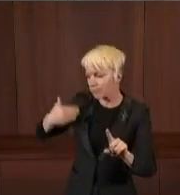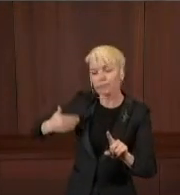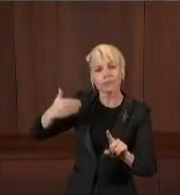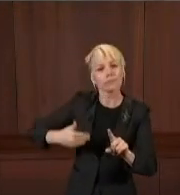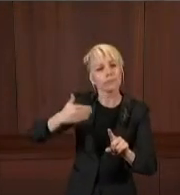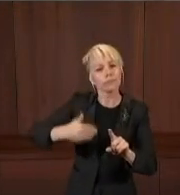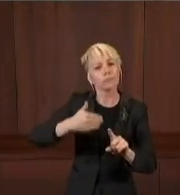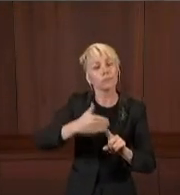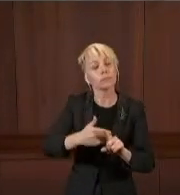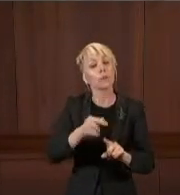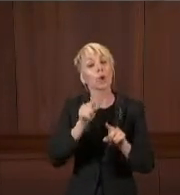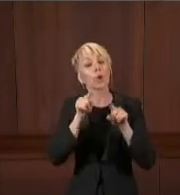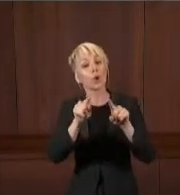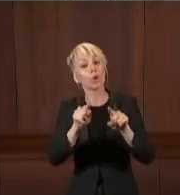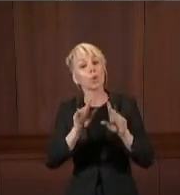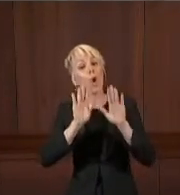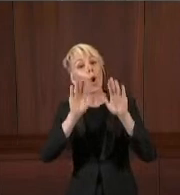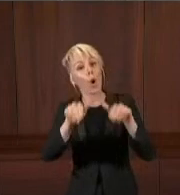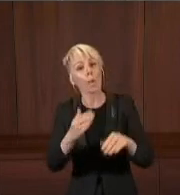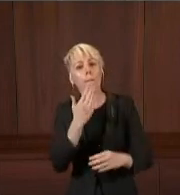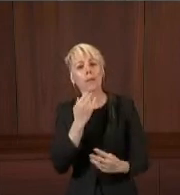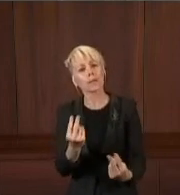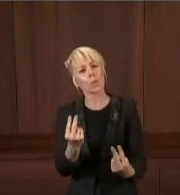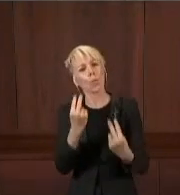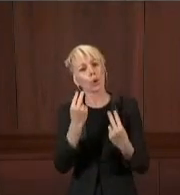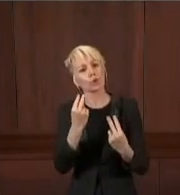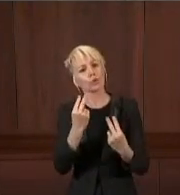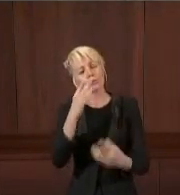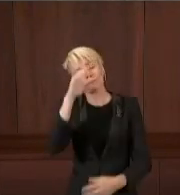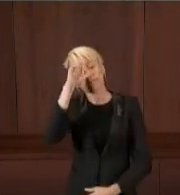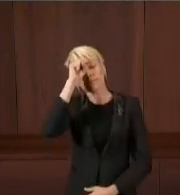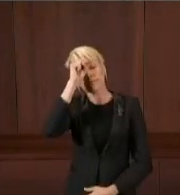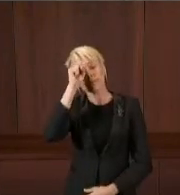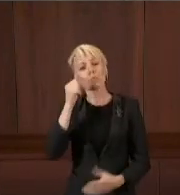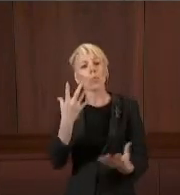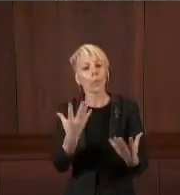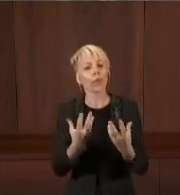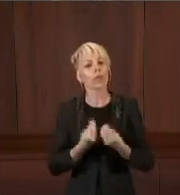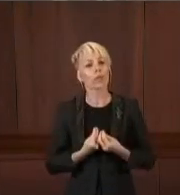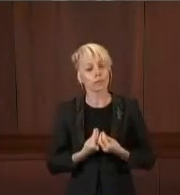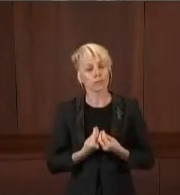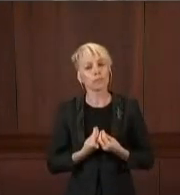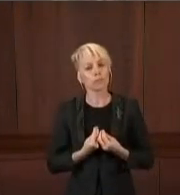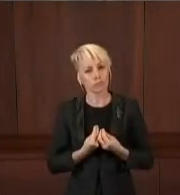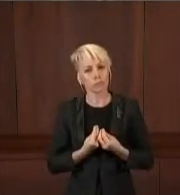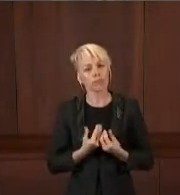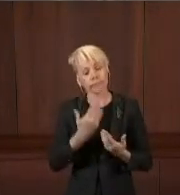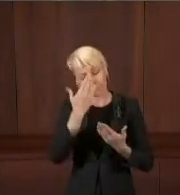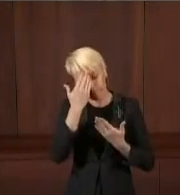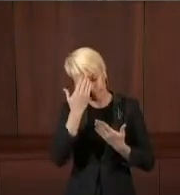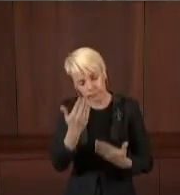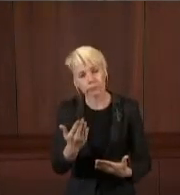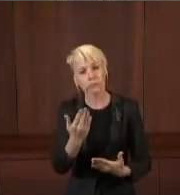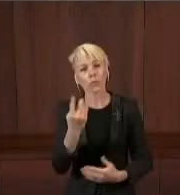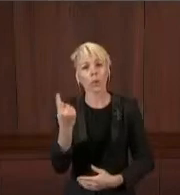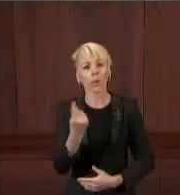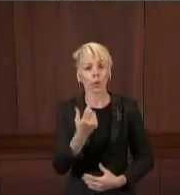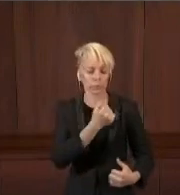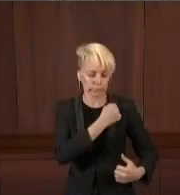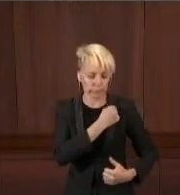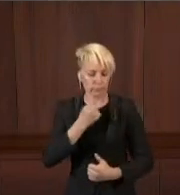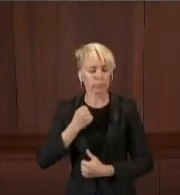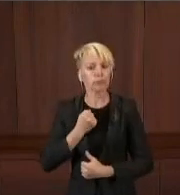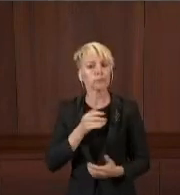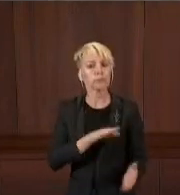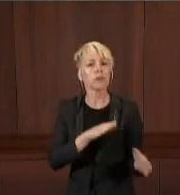to join us at home in this special act of remembrance so together we can honour our Anzacs on this